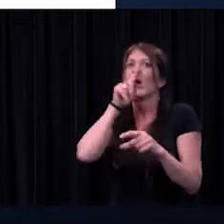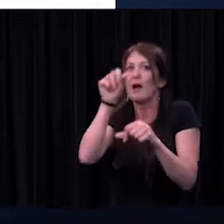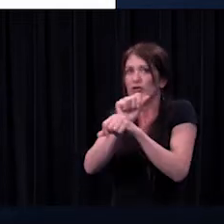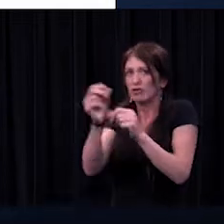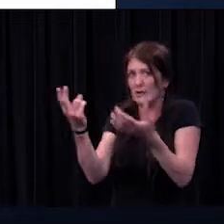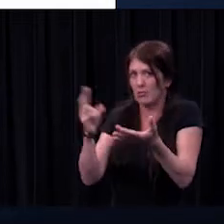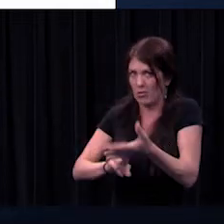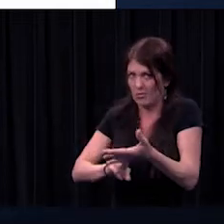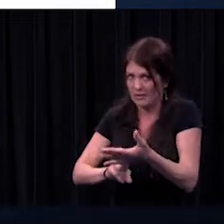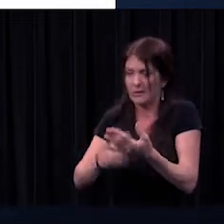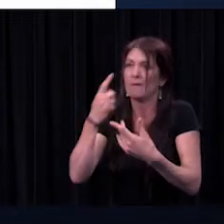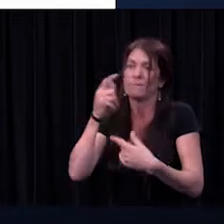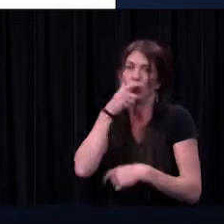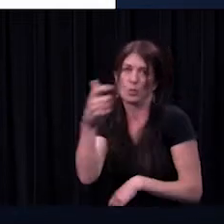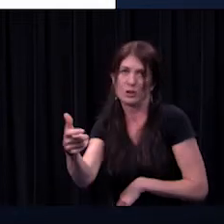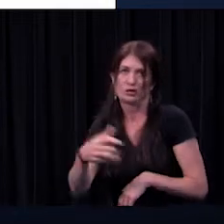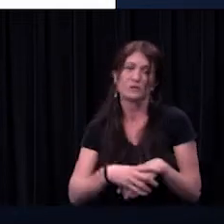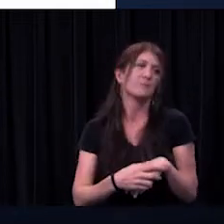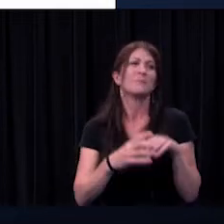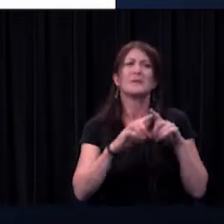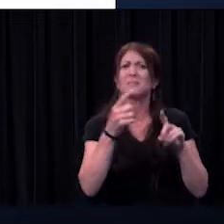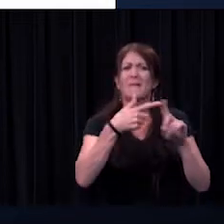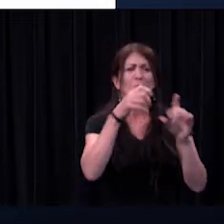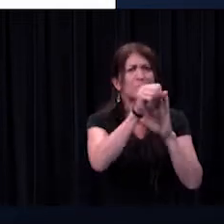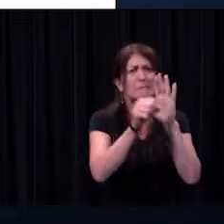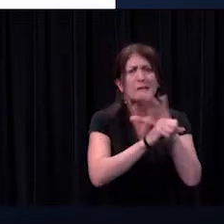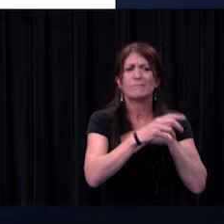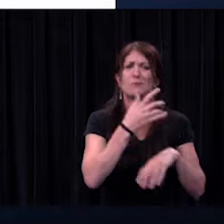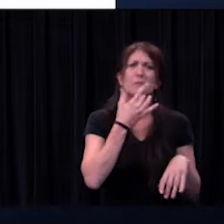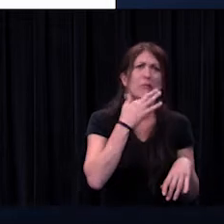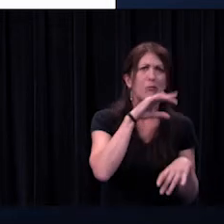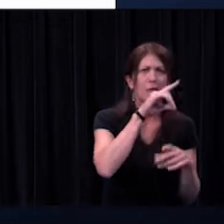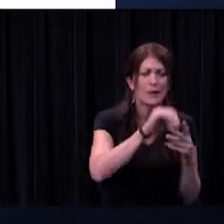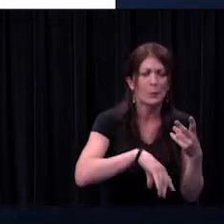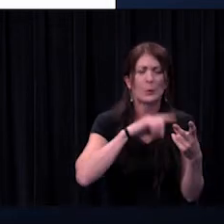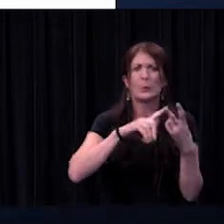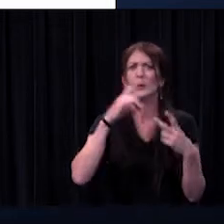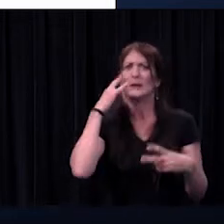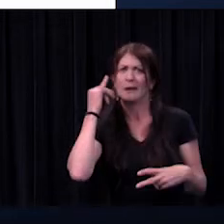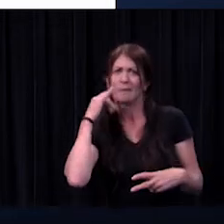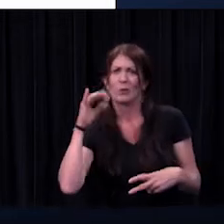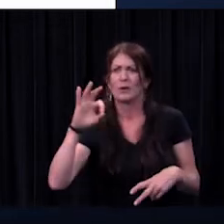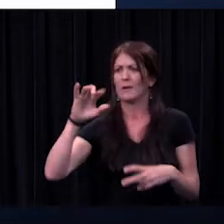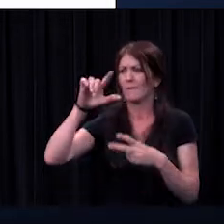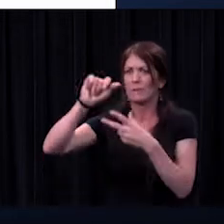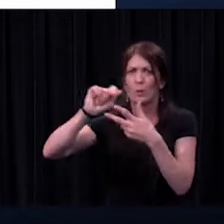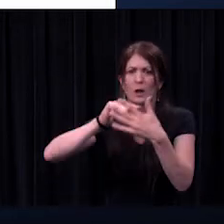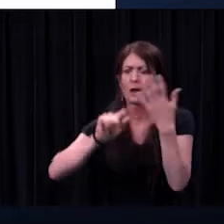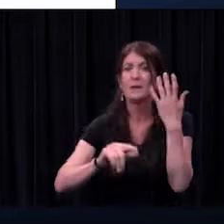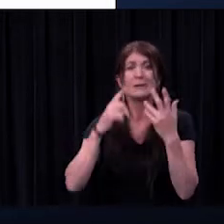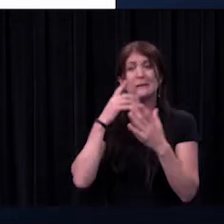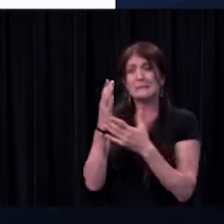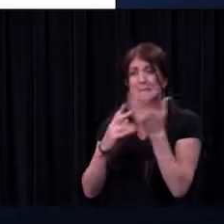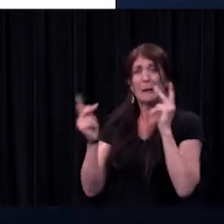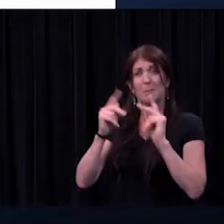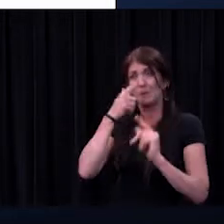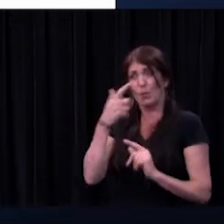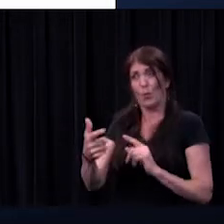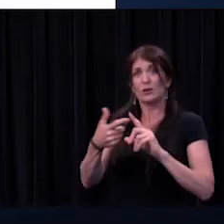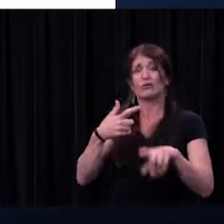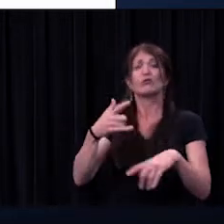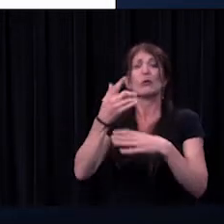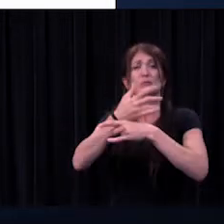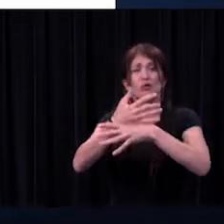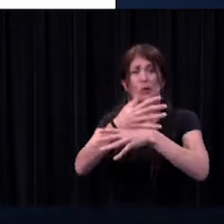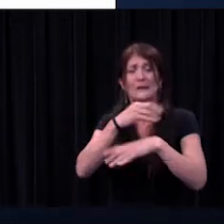States from Missouri to Colorado to California to Florida. Viewers log in as far away as Germany and India as